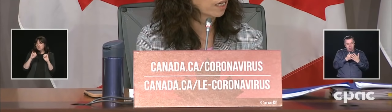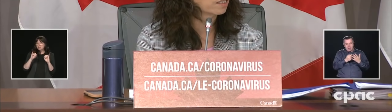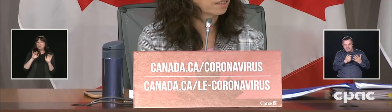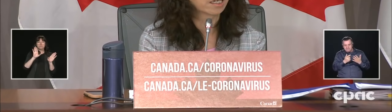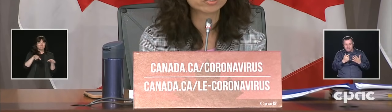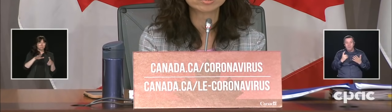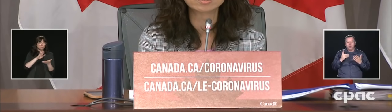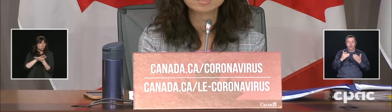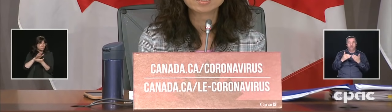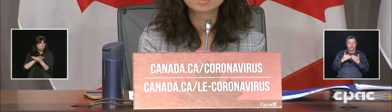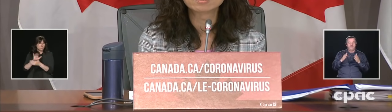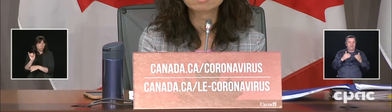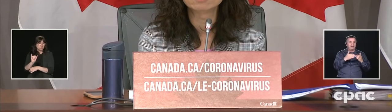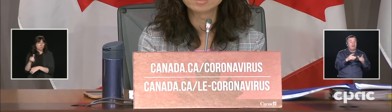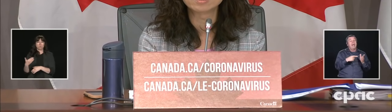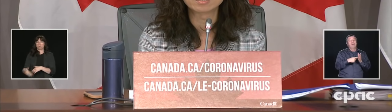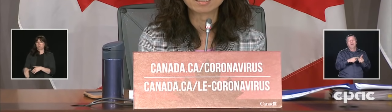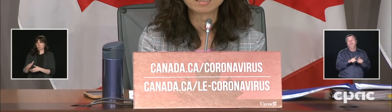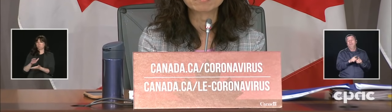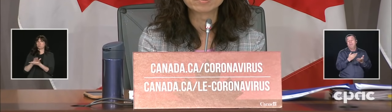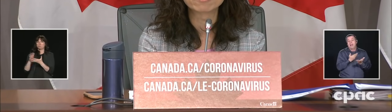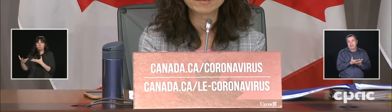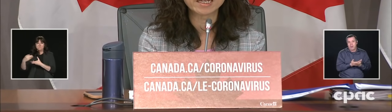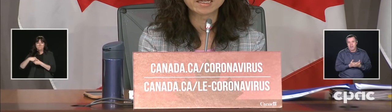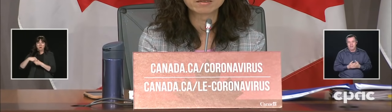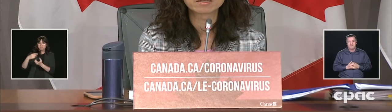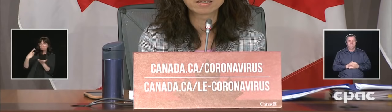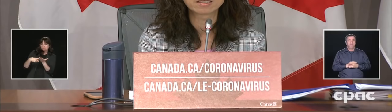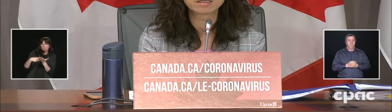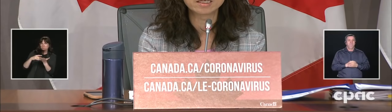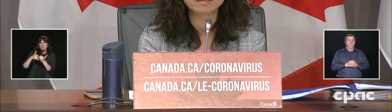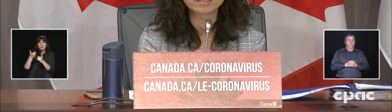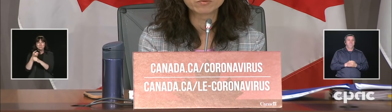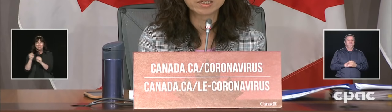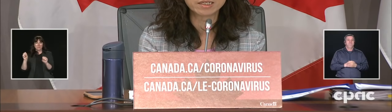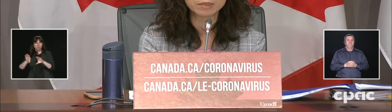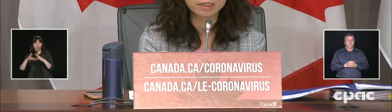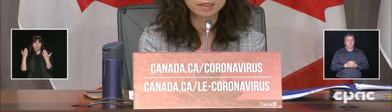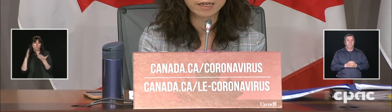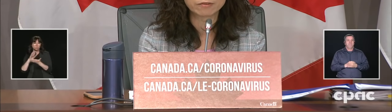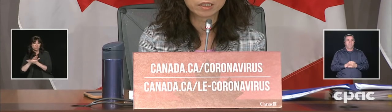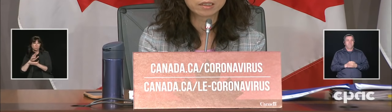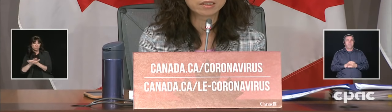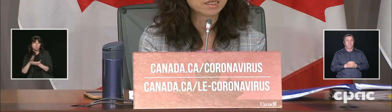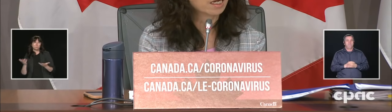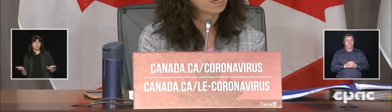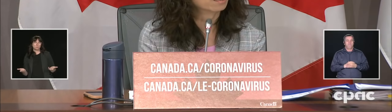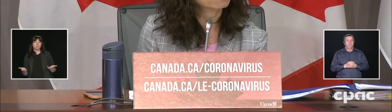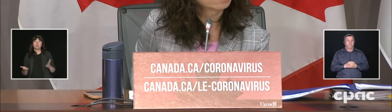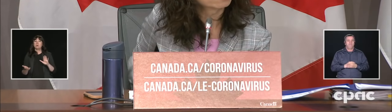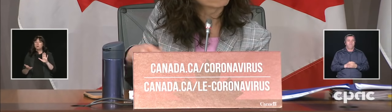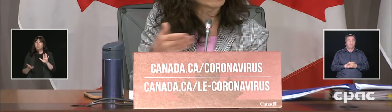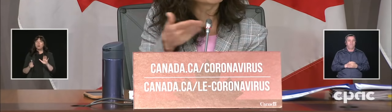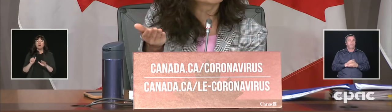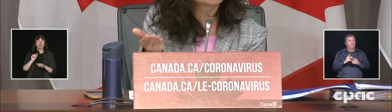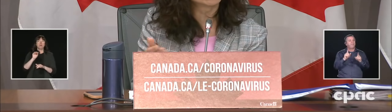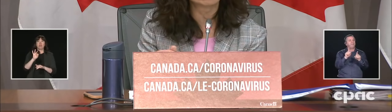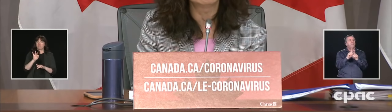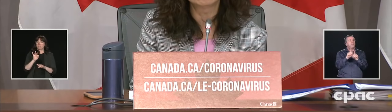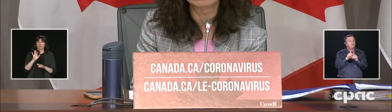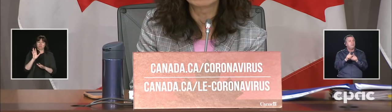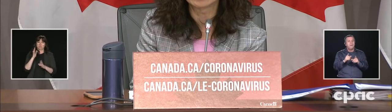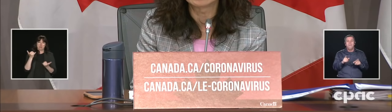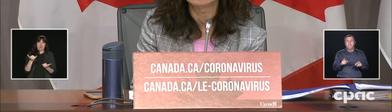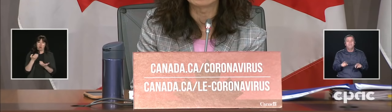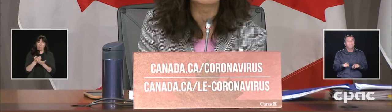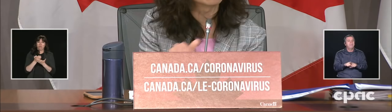part of that discussion, including the fact that even with limited evidence, the graph that we showed